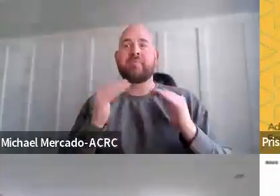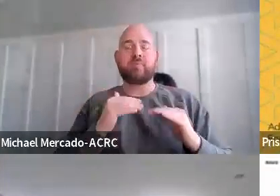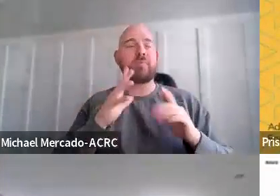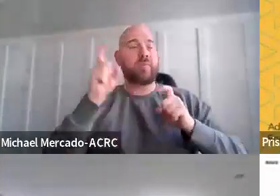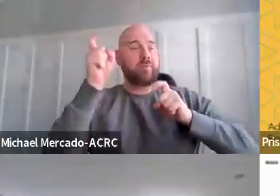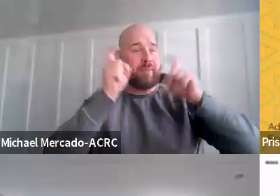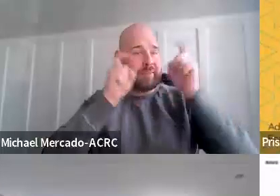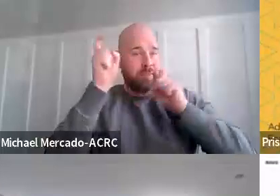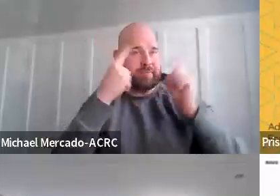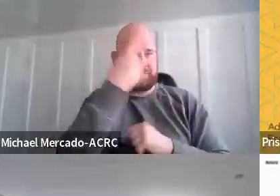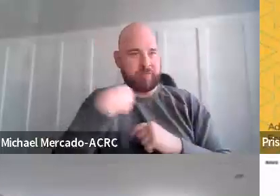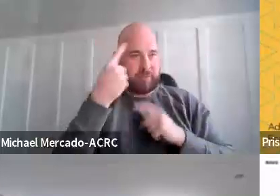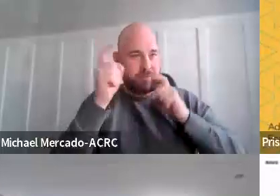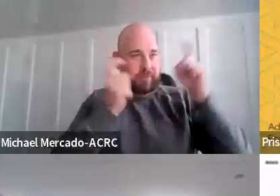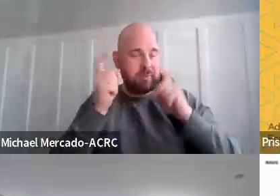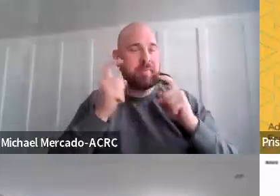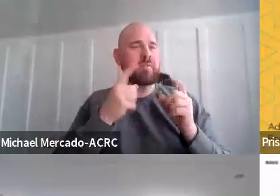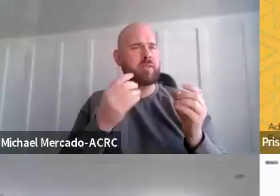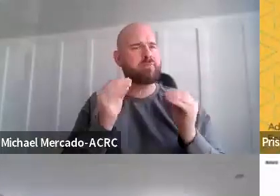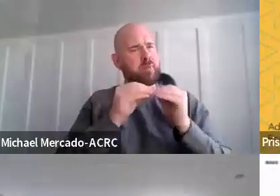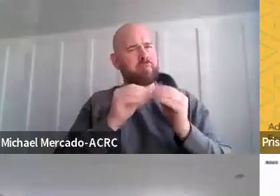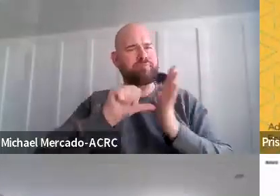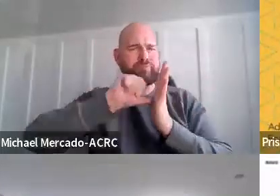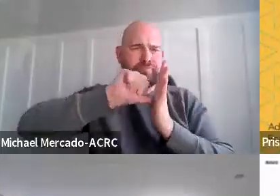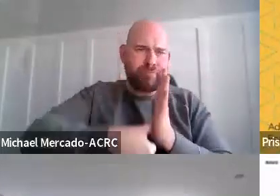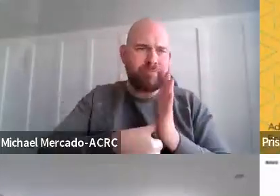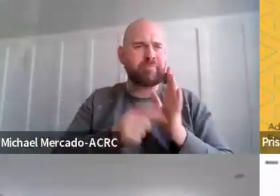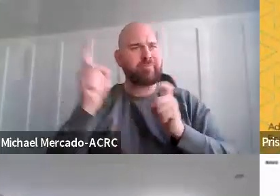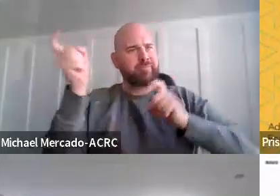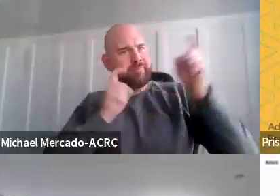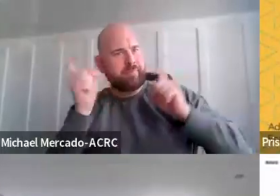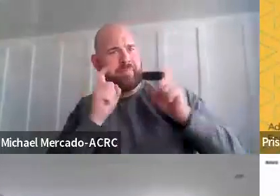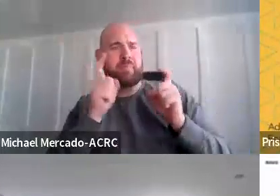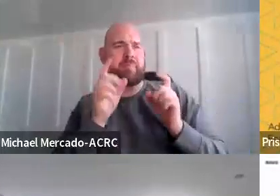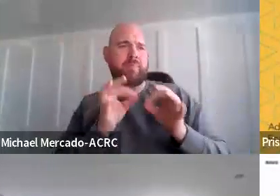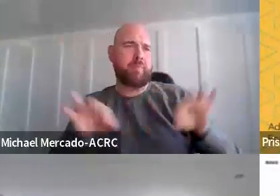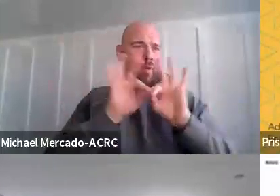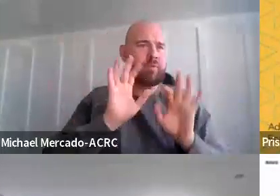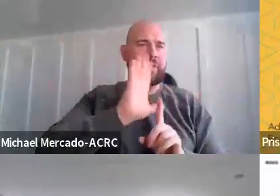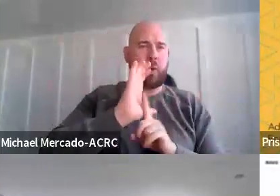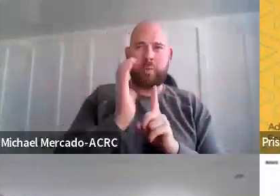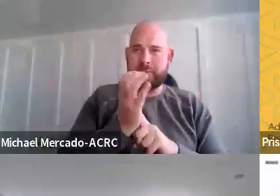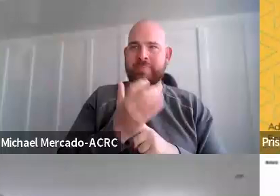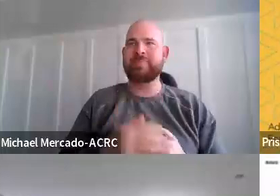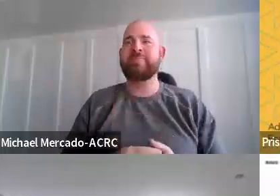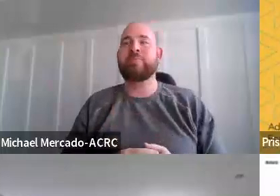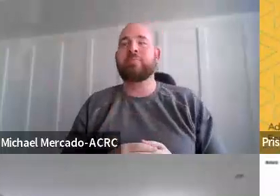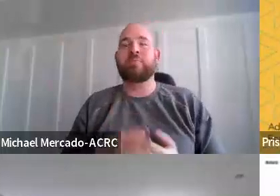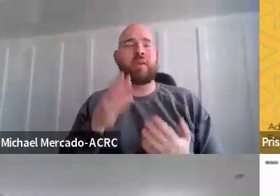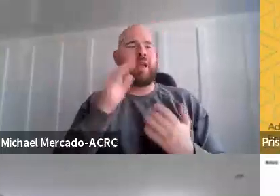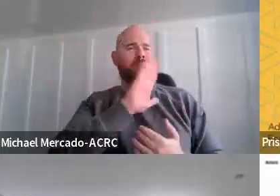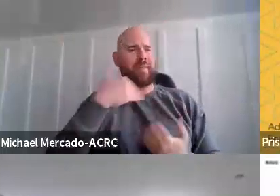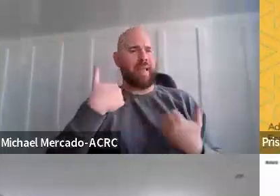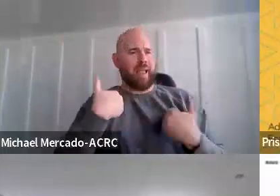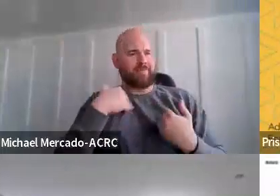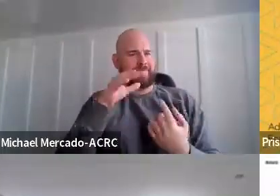one-handed signs, so that is a big difference you will notice. Also, facial expressions. There's more emphasis with the facial expressions in Black